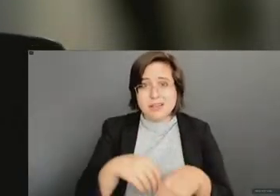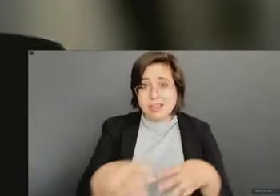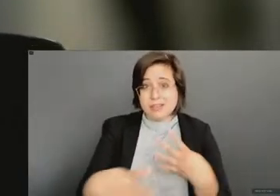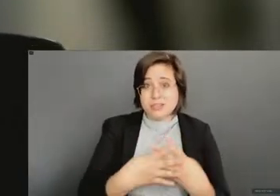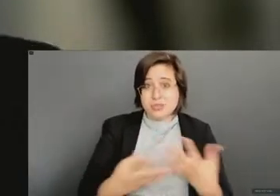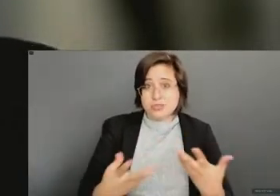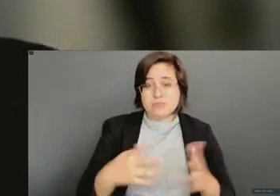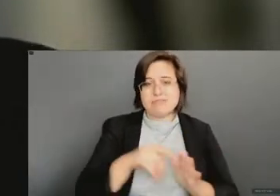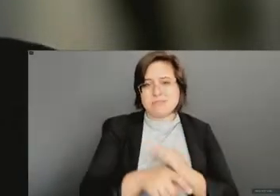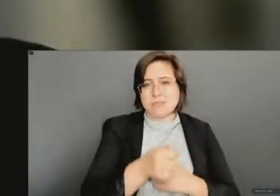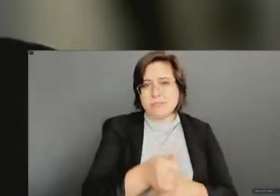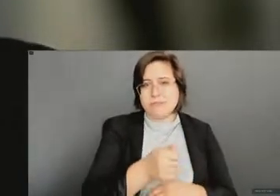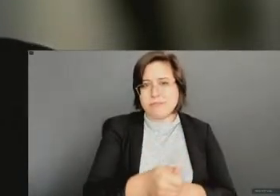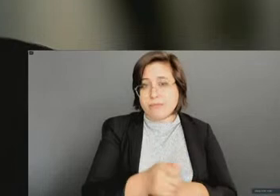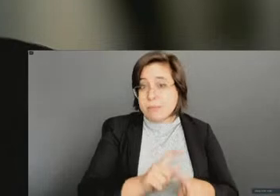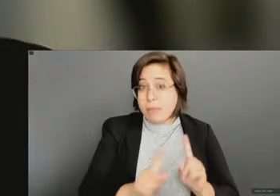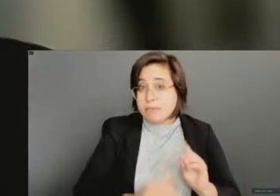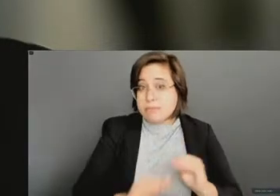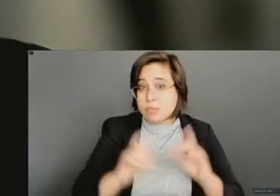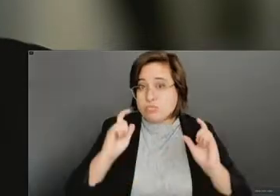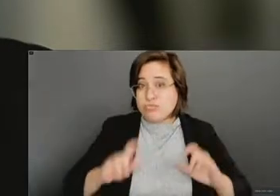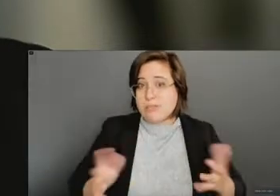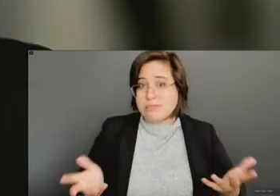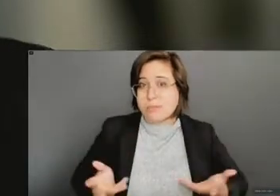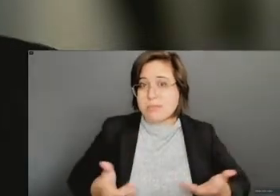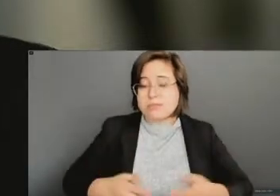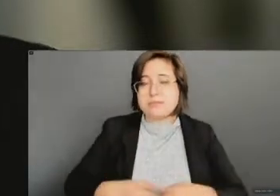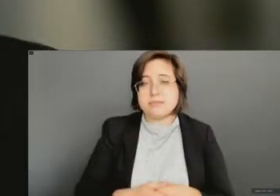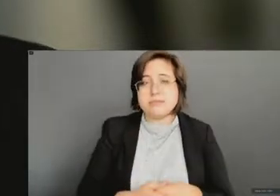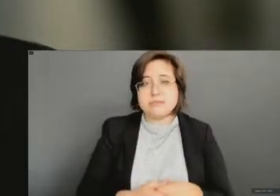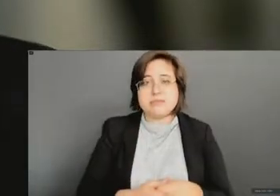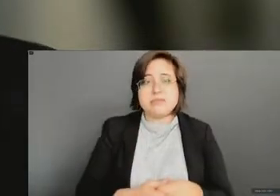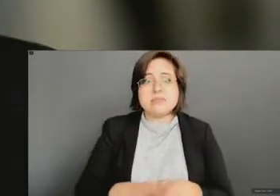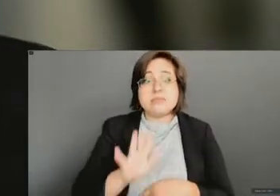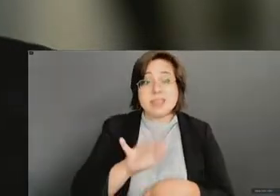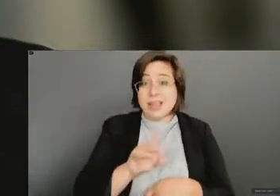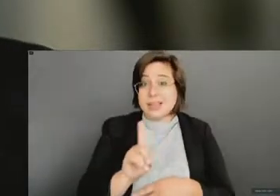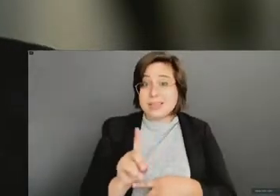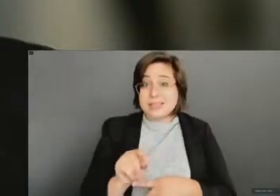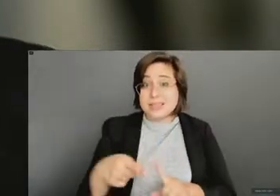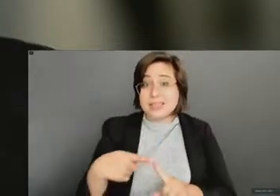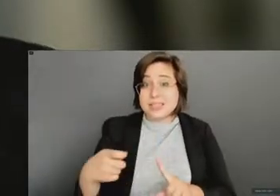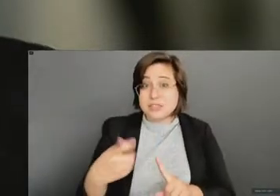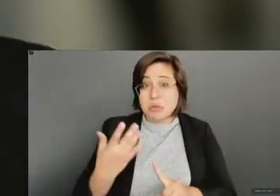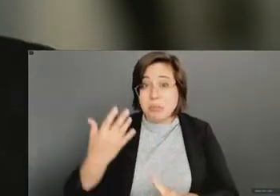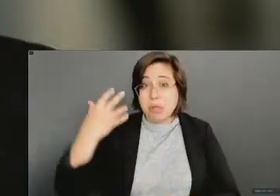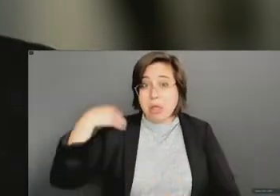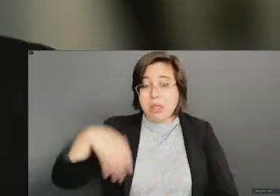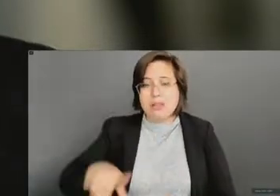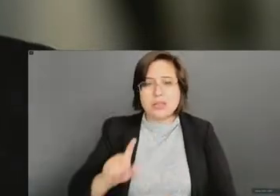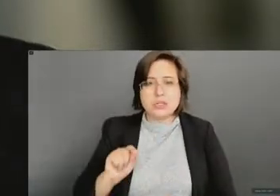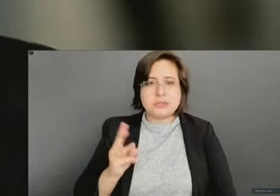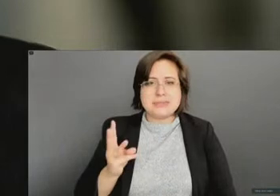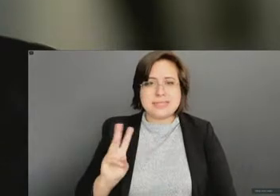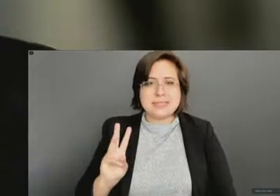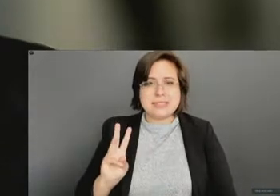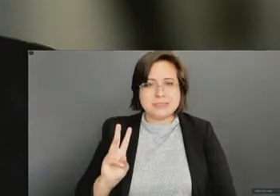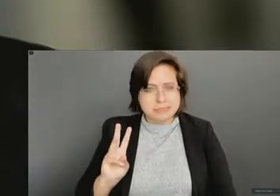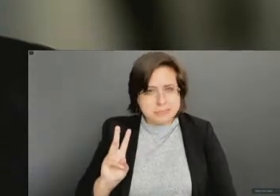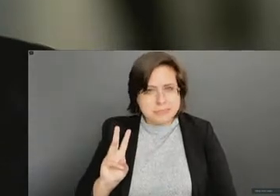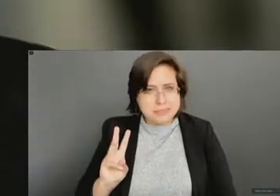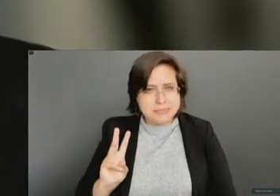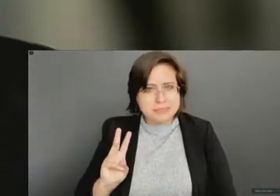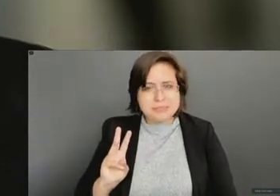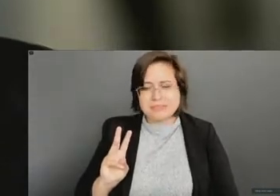But what's even more shocking than that statistic is that that data is from 2016. Imagine we would accept that